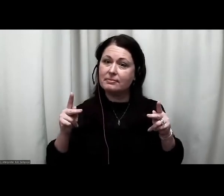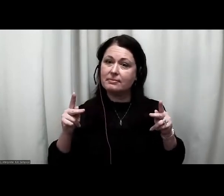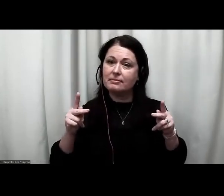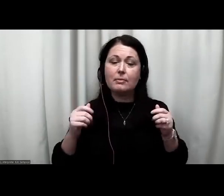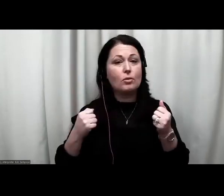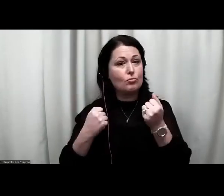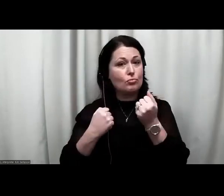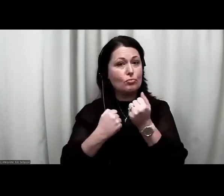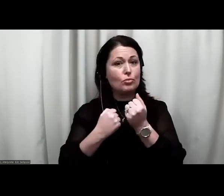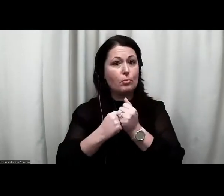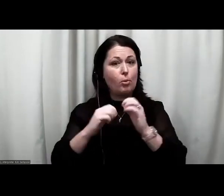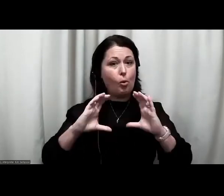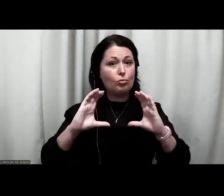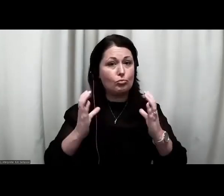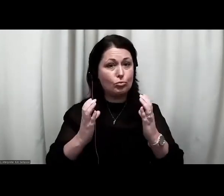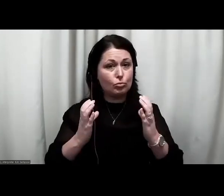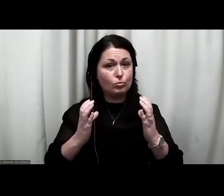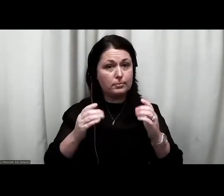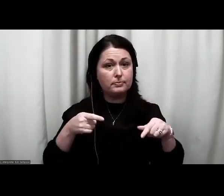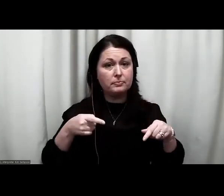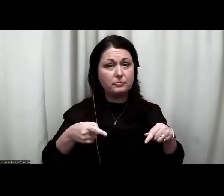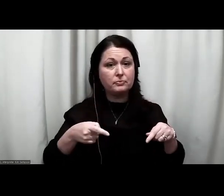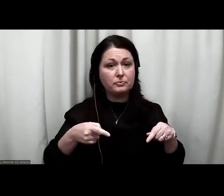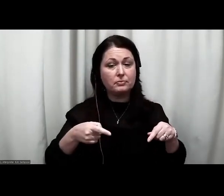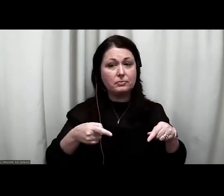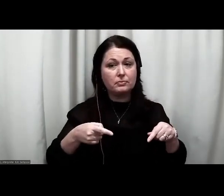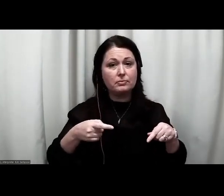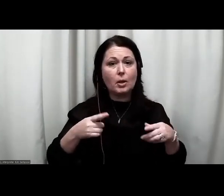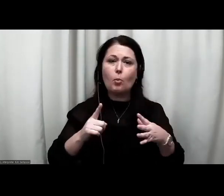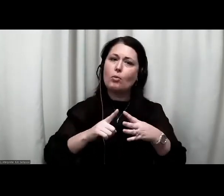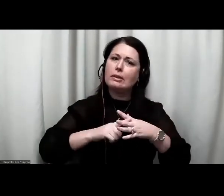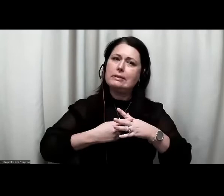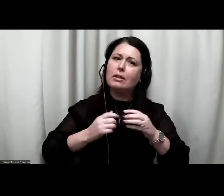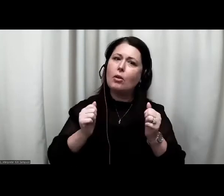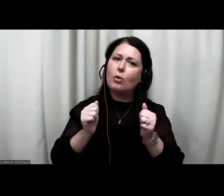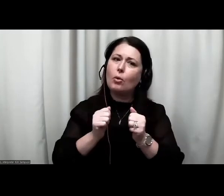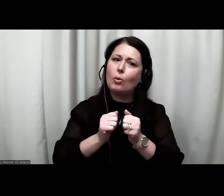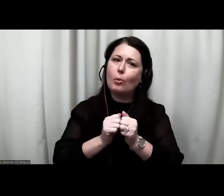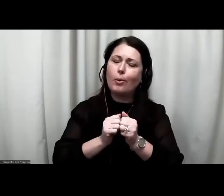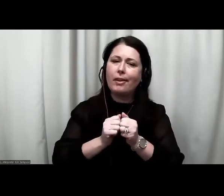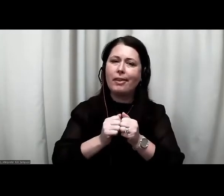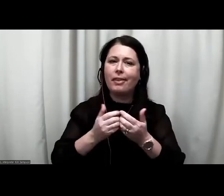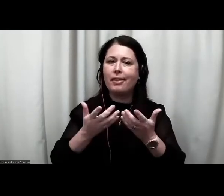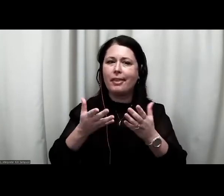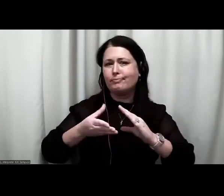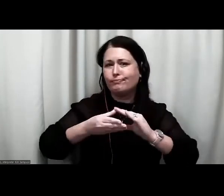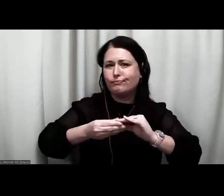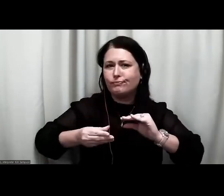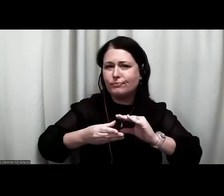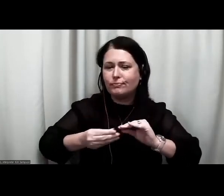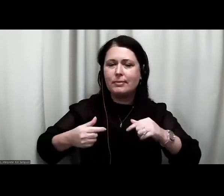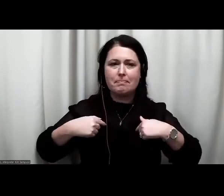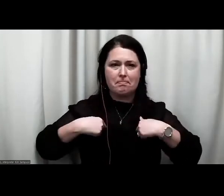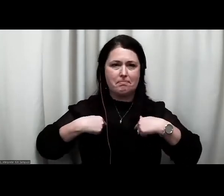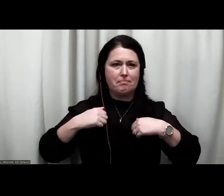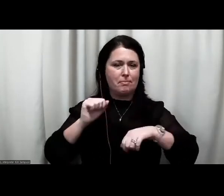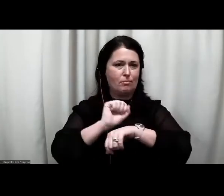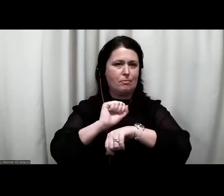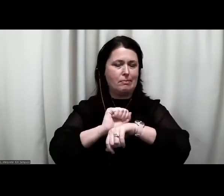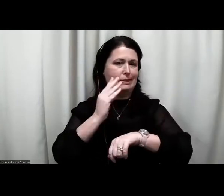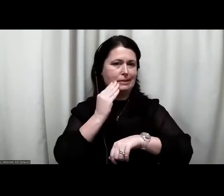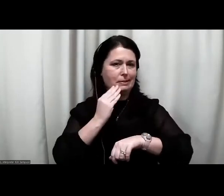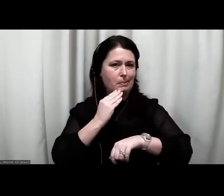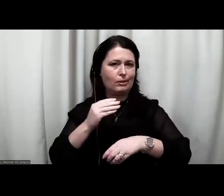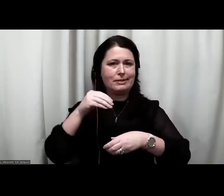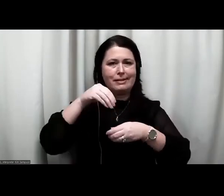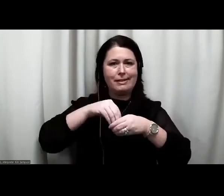support groups. I just want to start with anecdotally. I work inpatient at Spalding